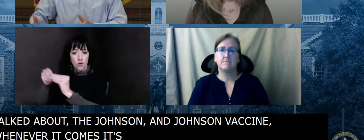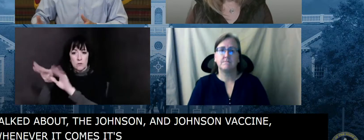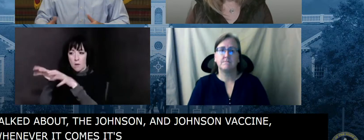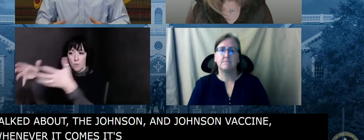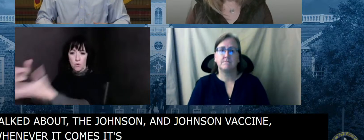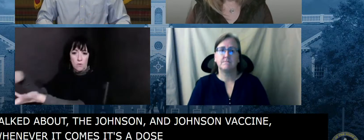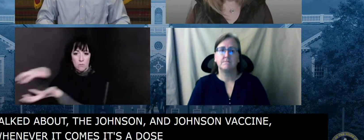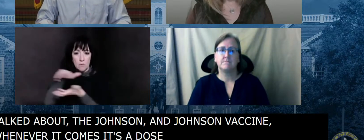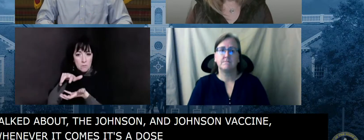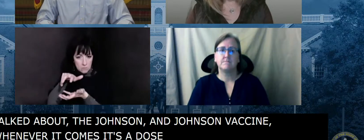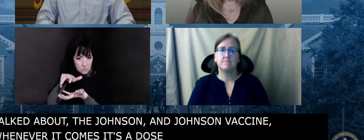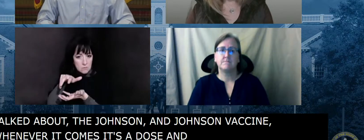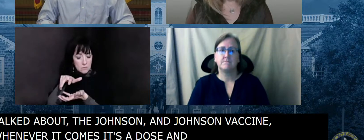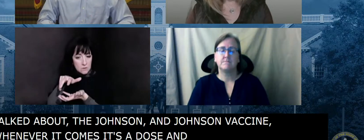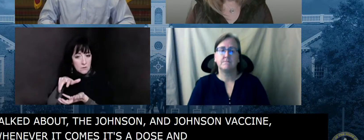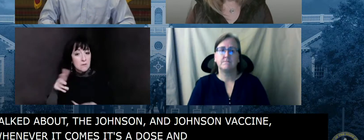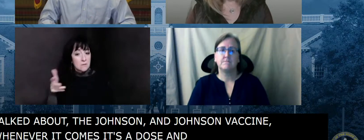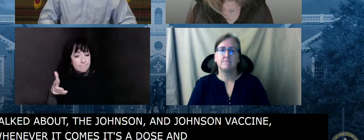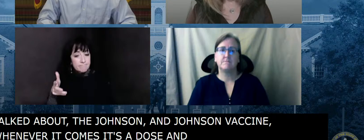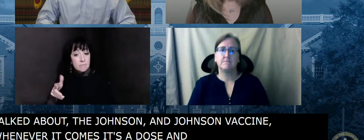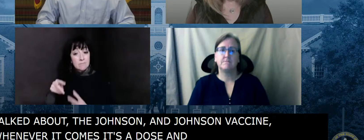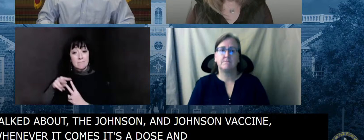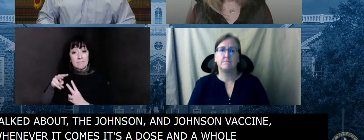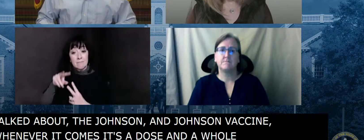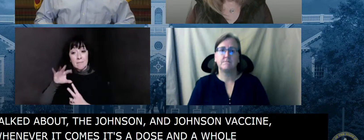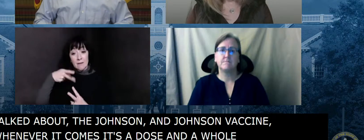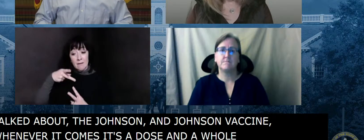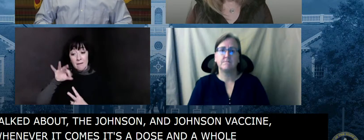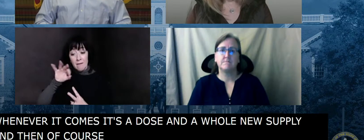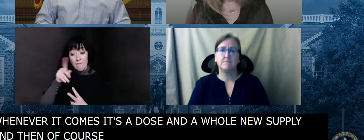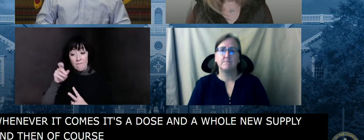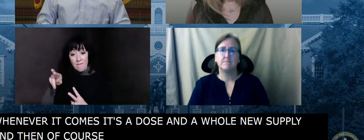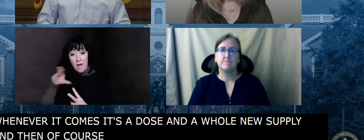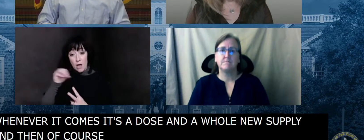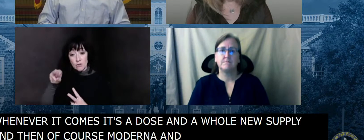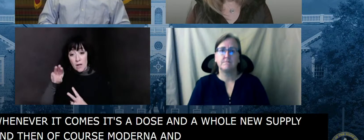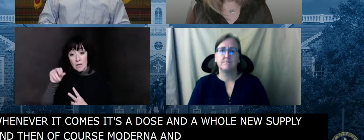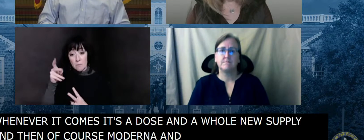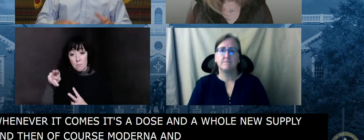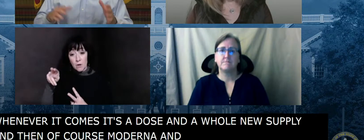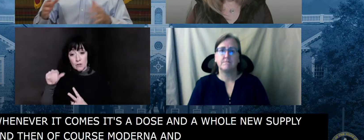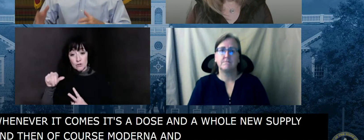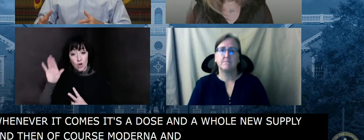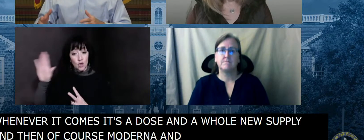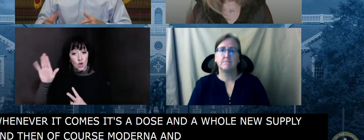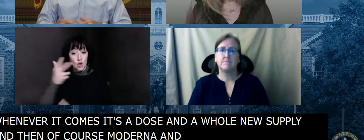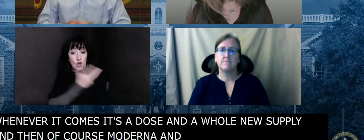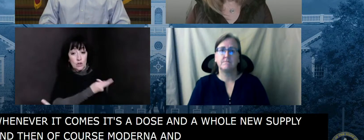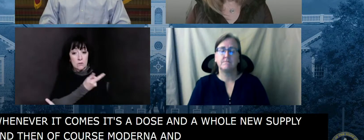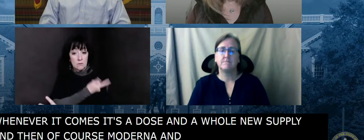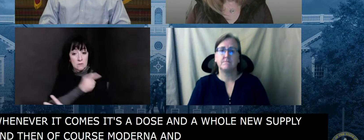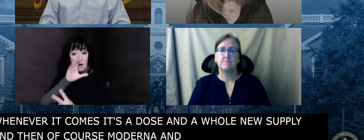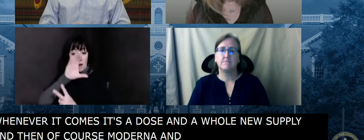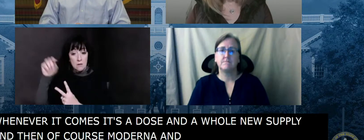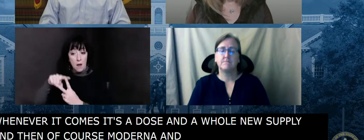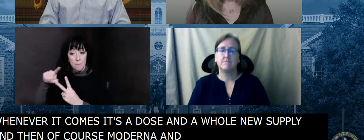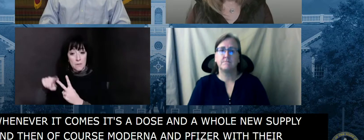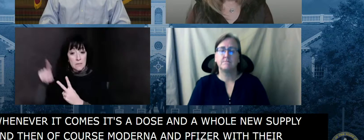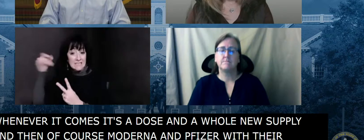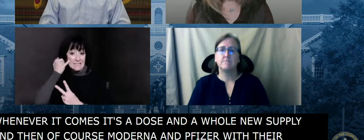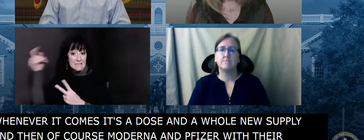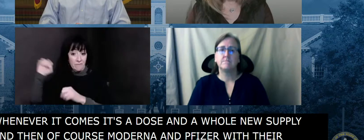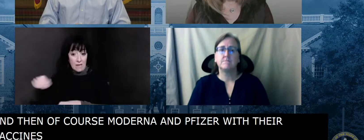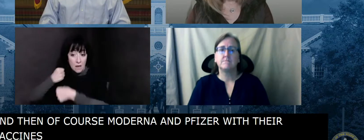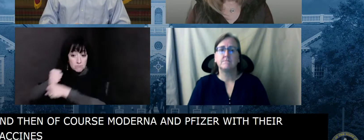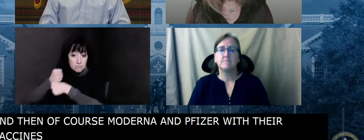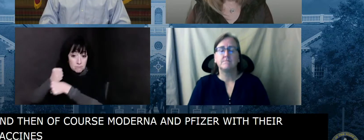course, the companies Moderna and Pfizer with their vaccines ramping up production will help us as well.